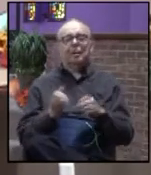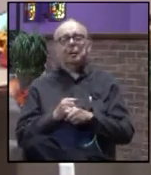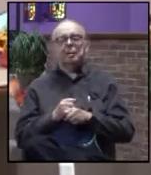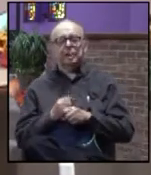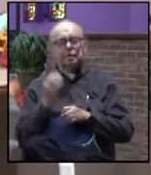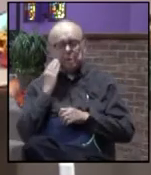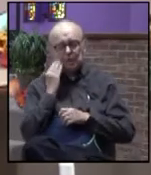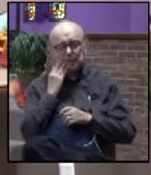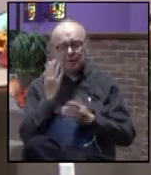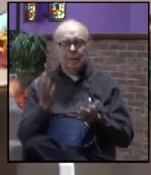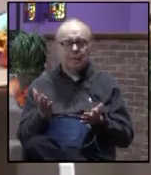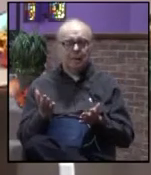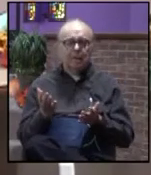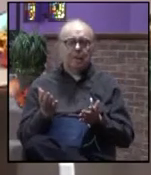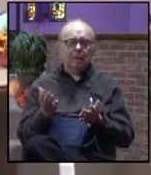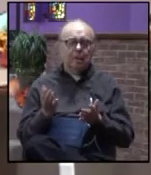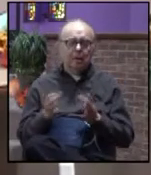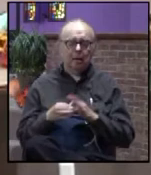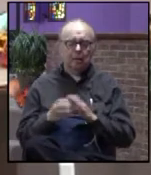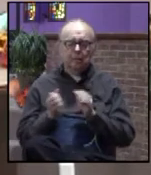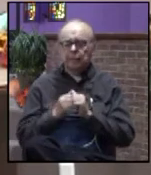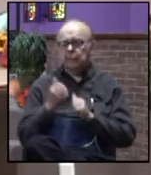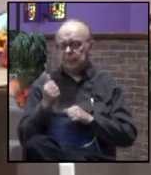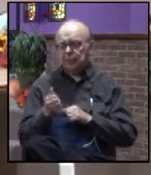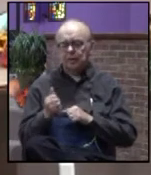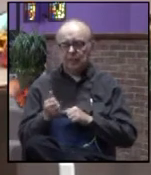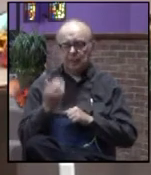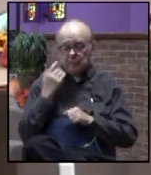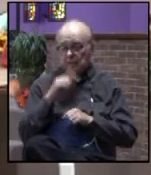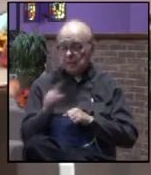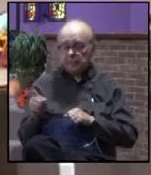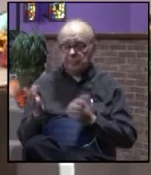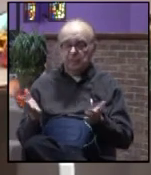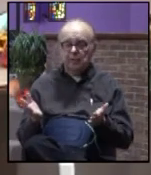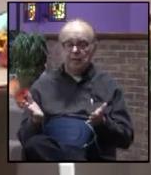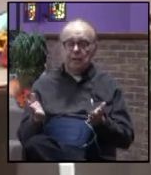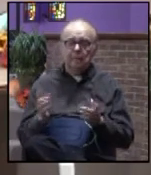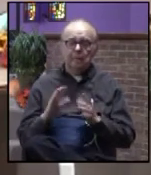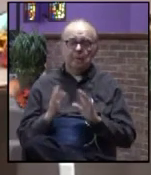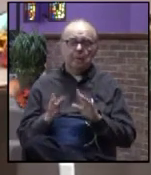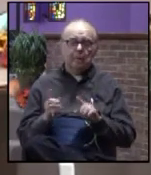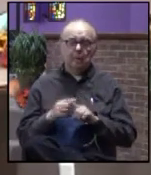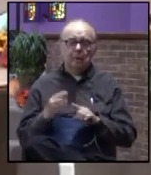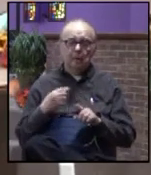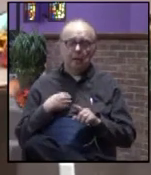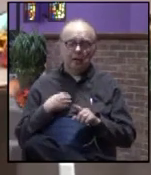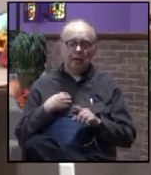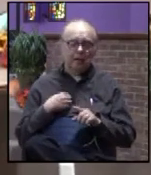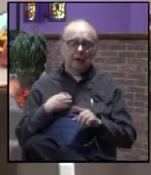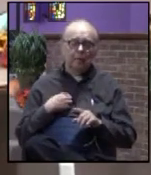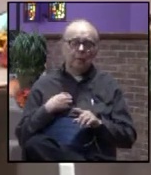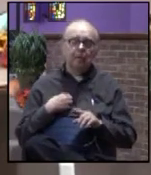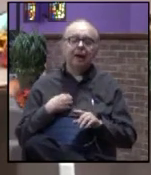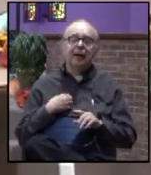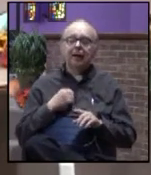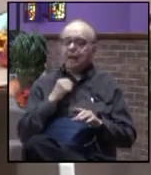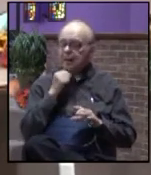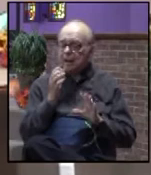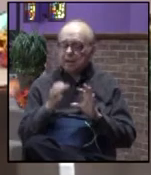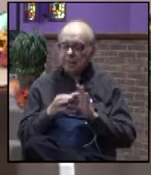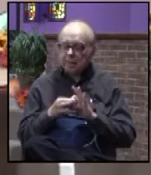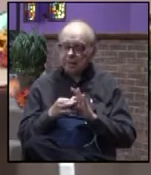acquainted and you got to connect with yourself. I don't know about y'all, but it seems like I am more disconnected than ever